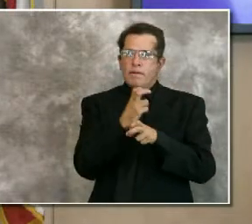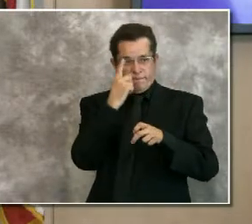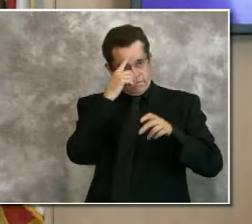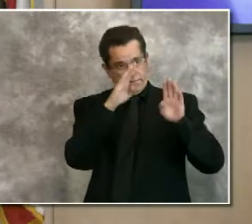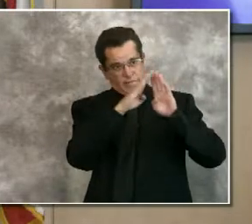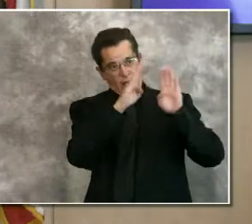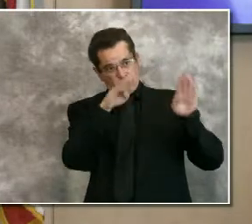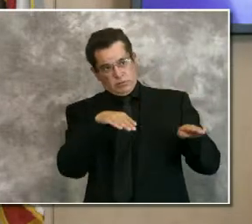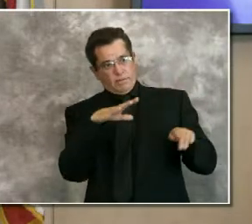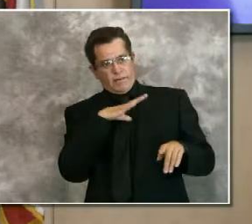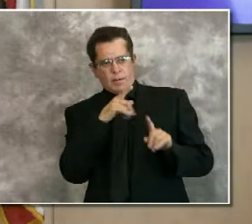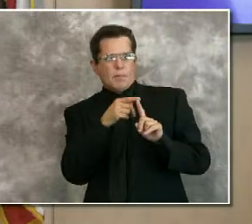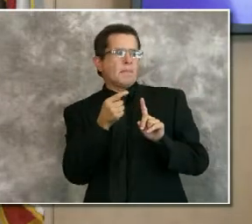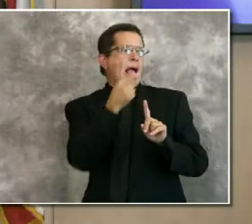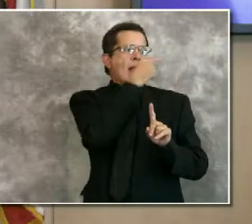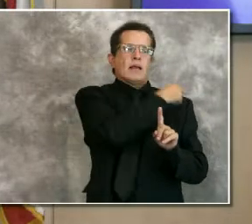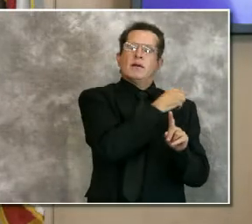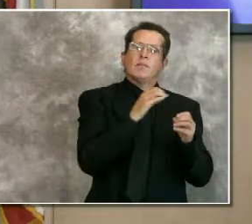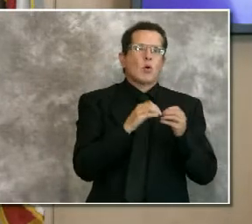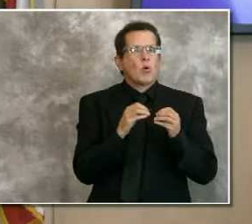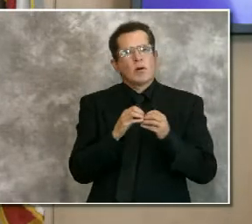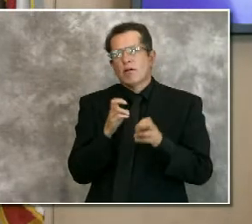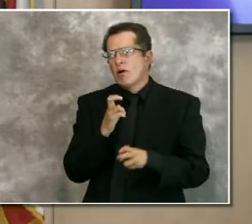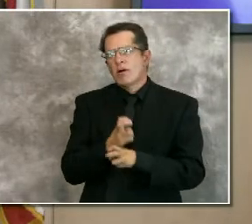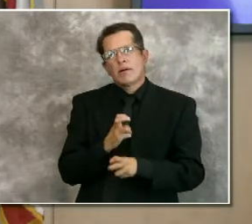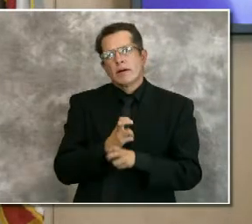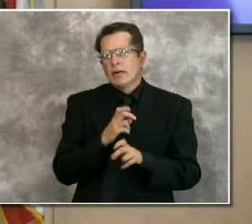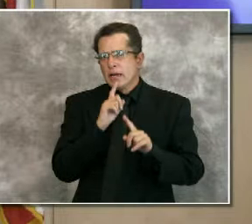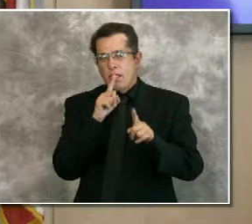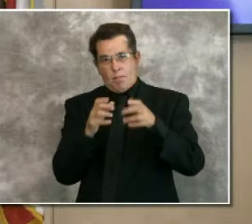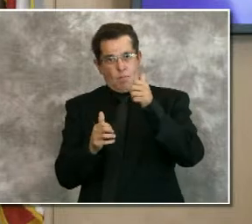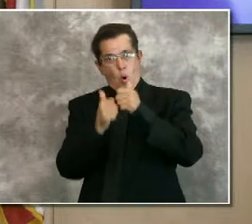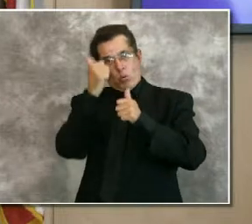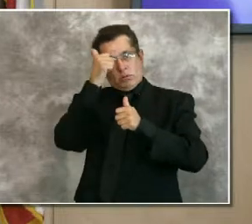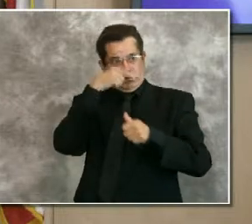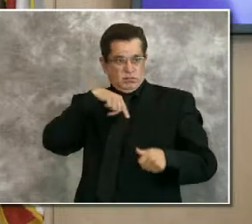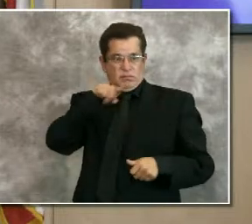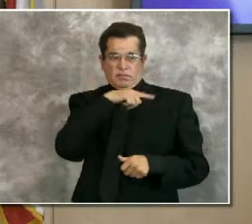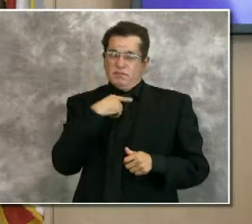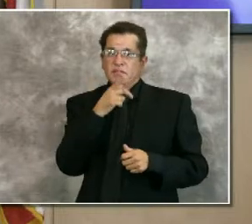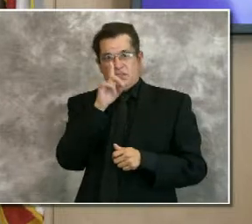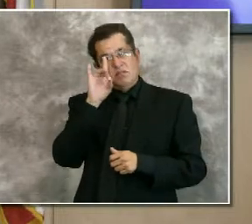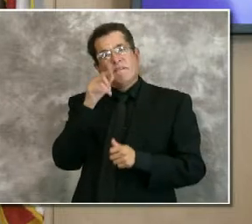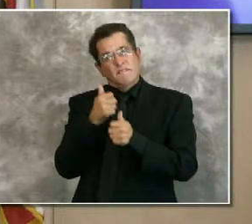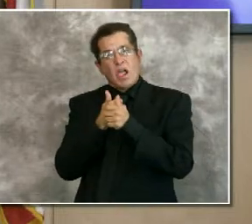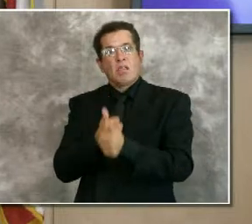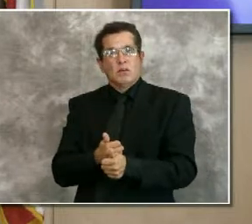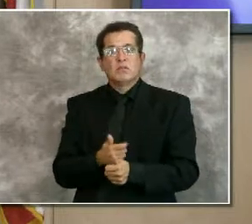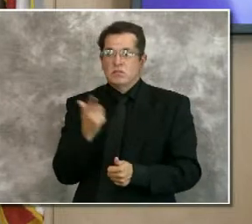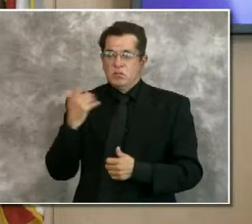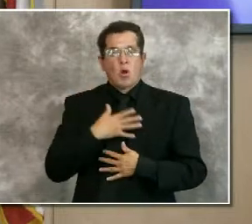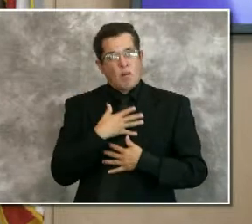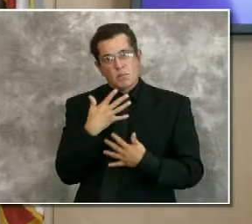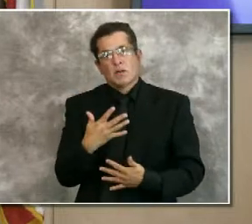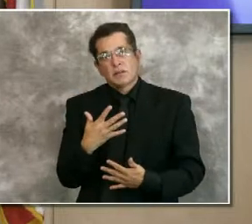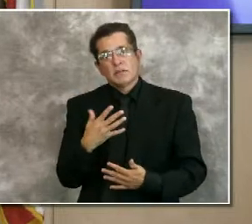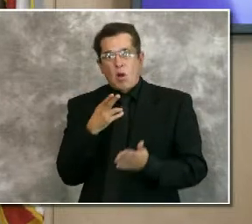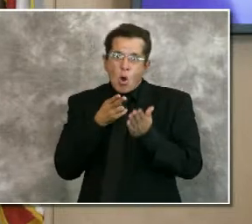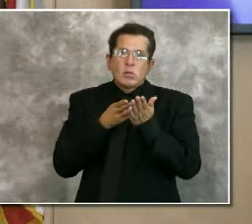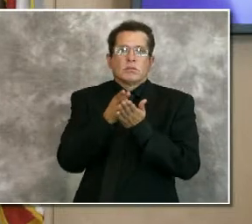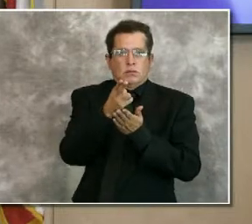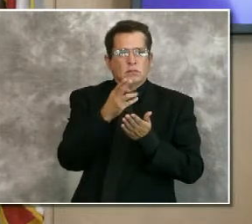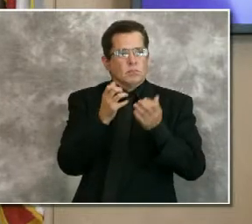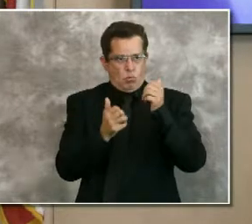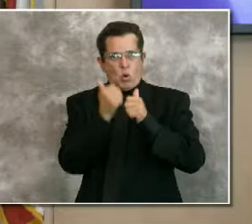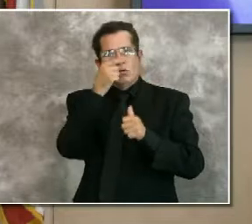gestalt from talking to our contact tracers is that most individuals are actually quite cooperative and do give as